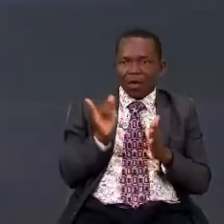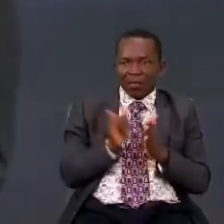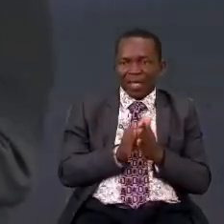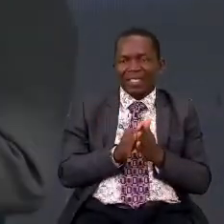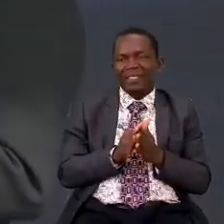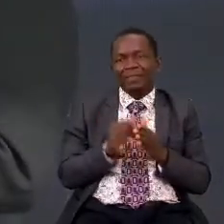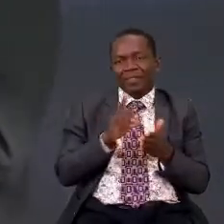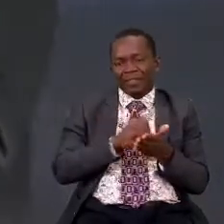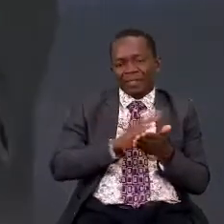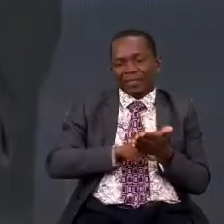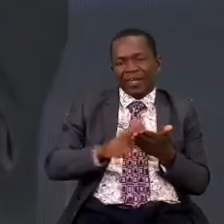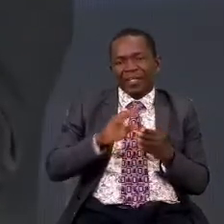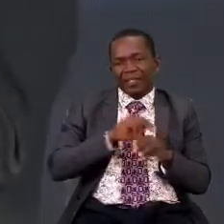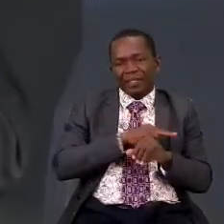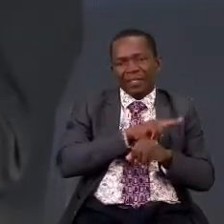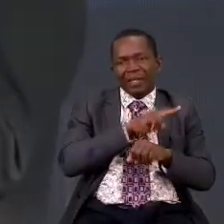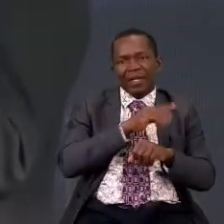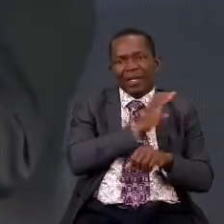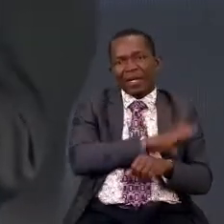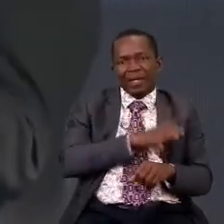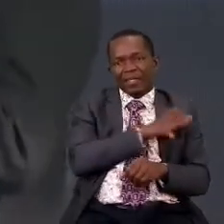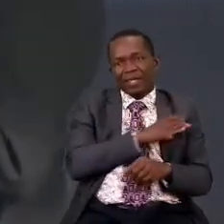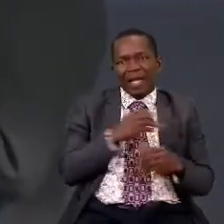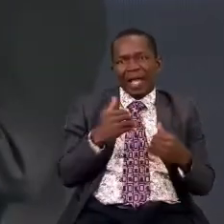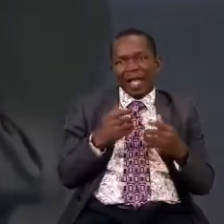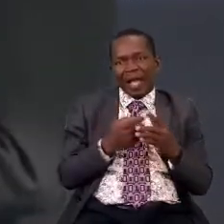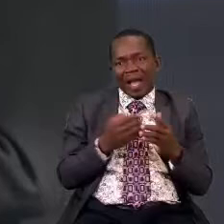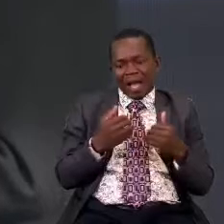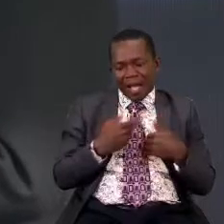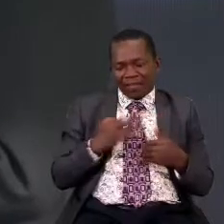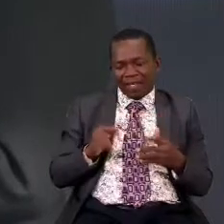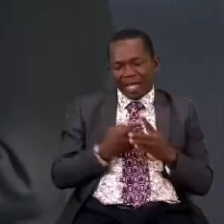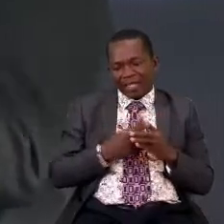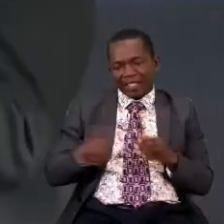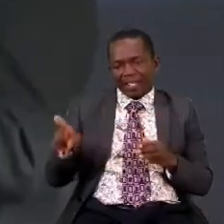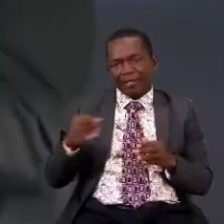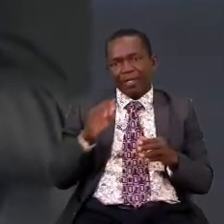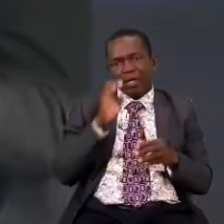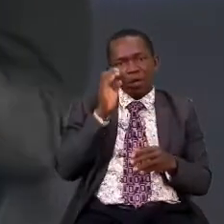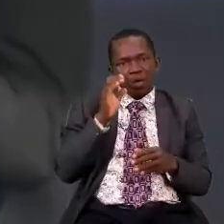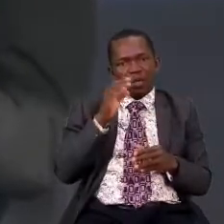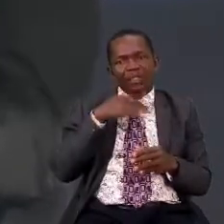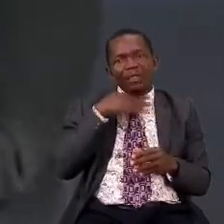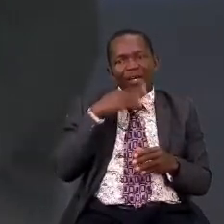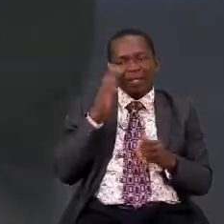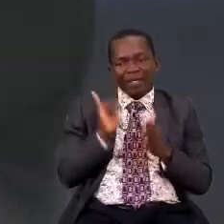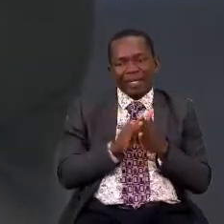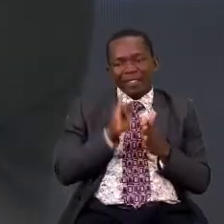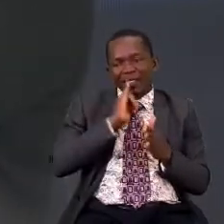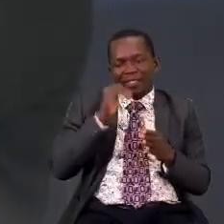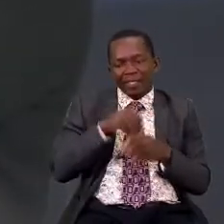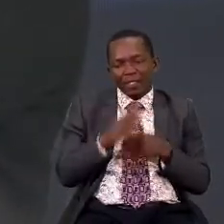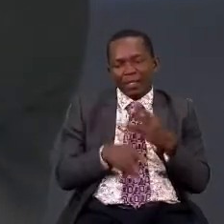here. Number three, we're talking about God's promises possessed through